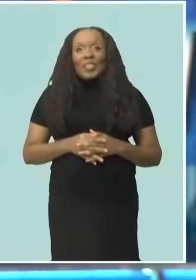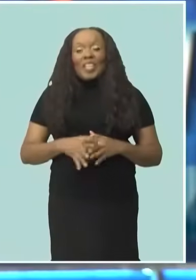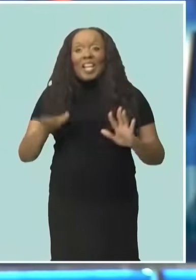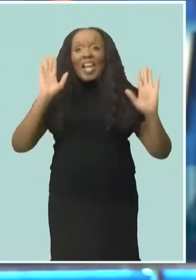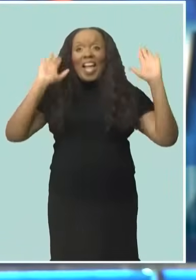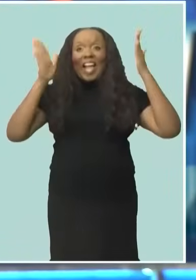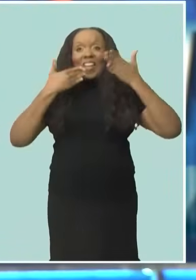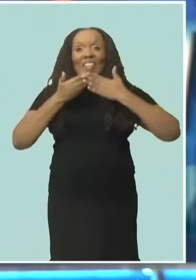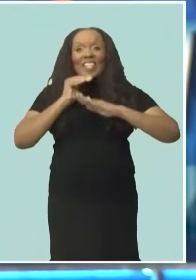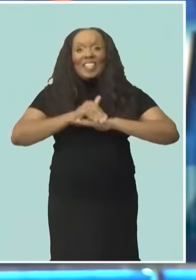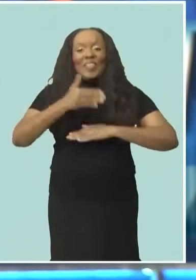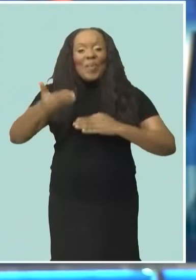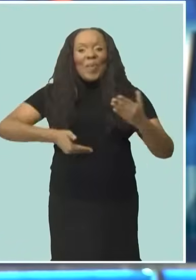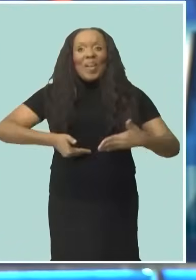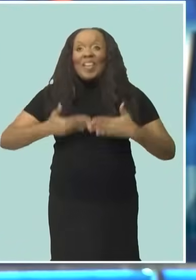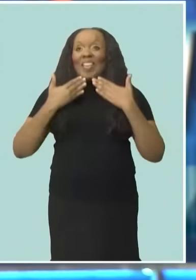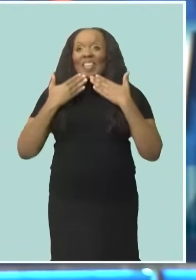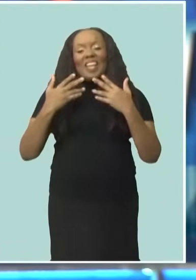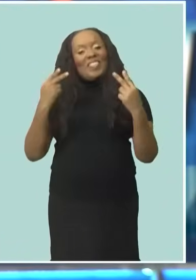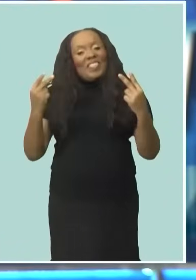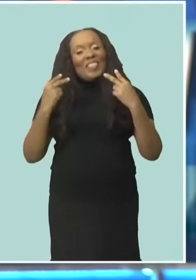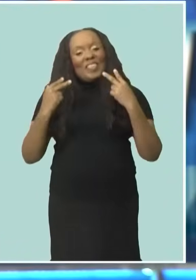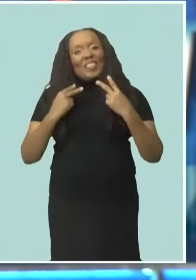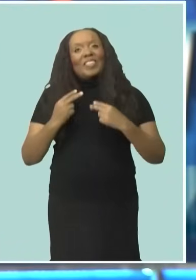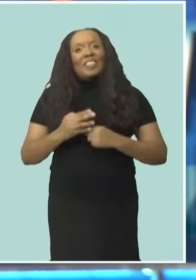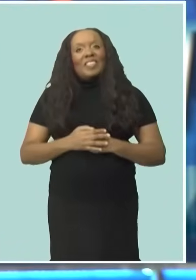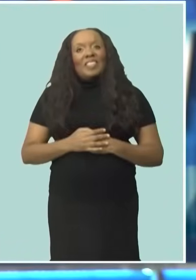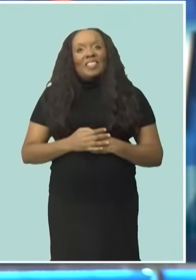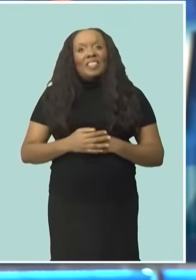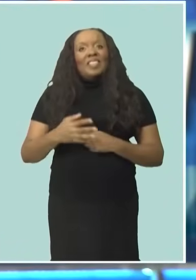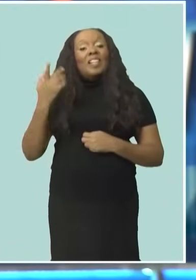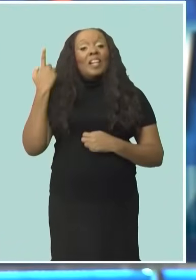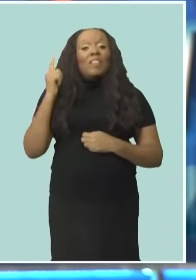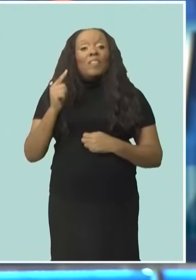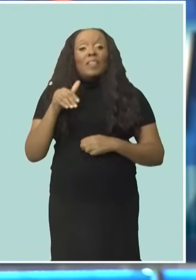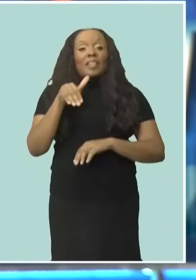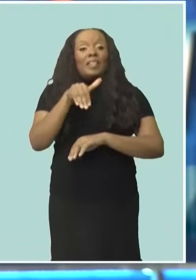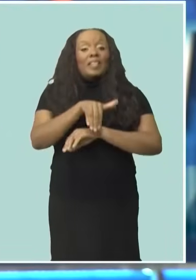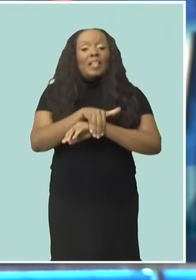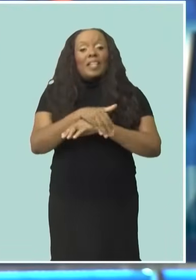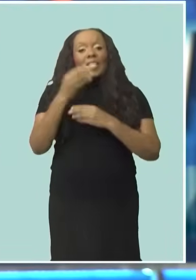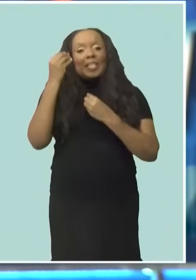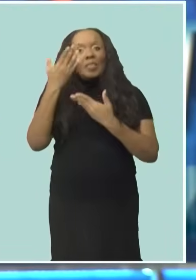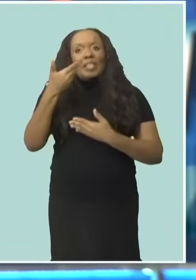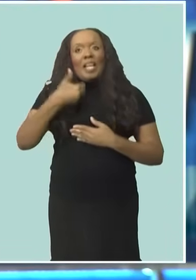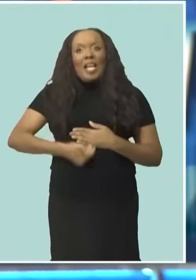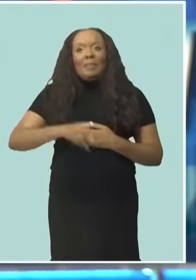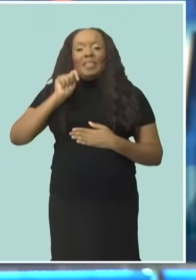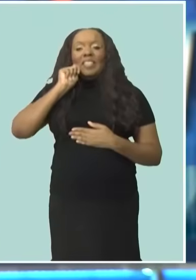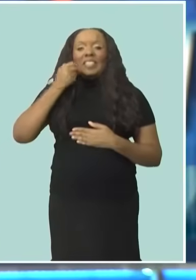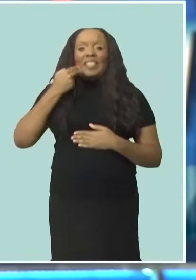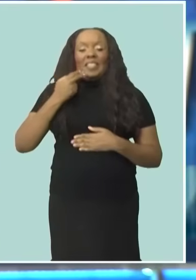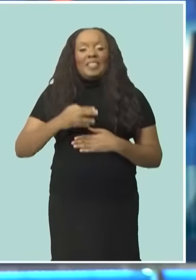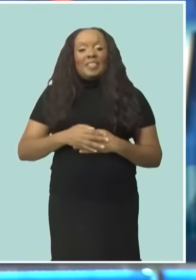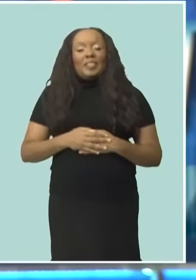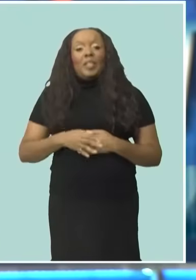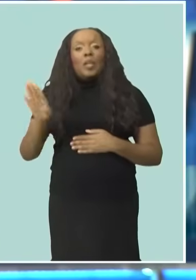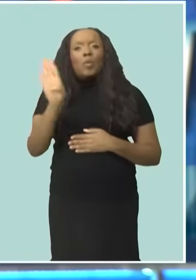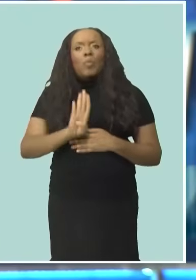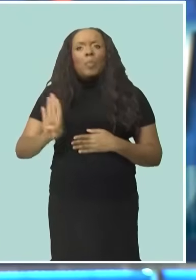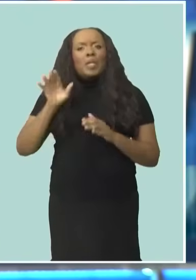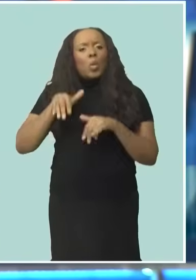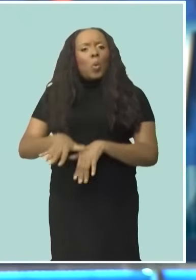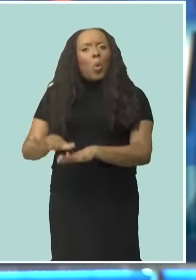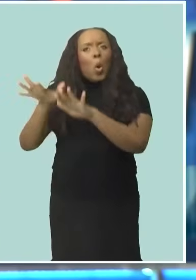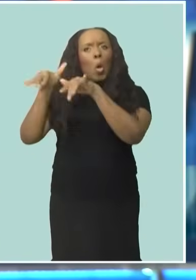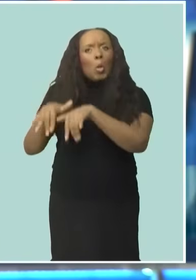Good evening to you and welcome. Thank you so much for joining us for NewsNight. I'm Tisha Hines. The Barbados Ocean and Coastal Authority